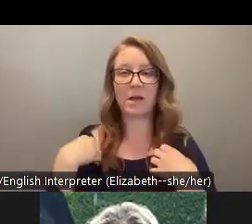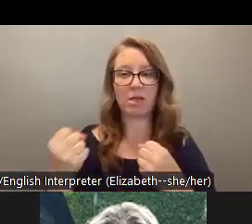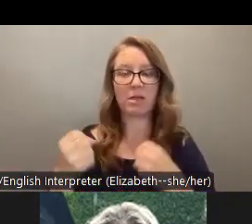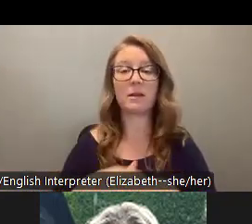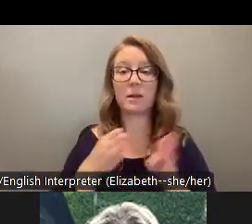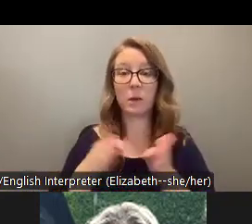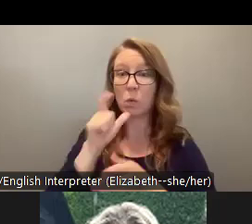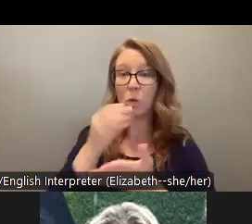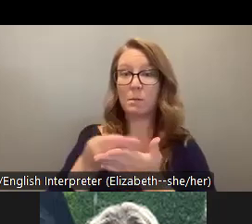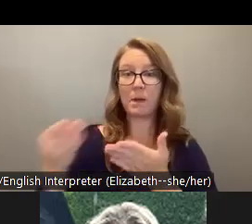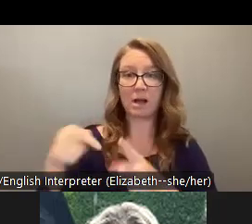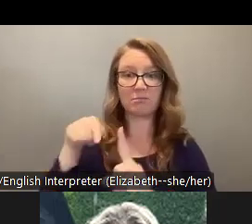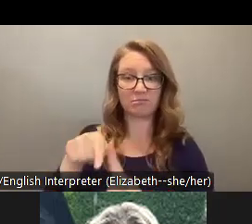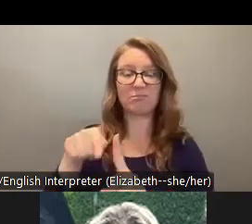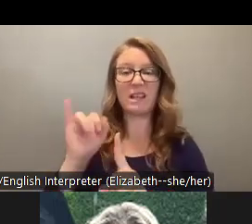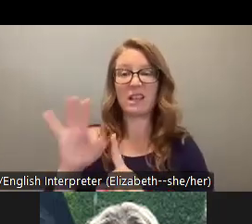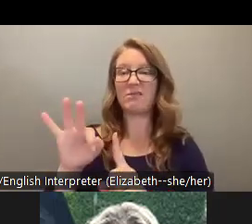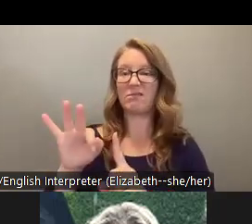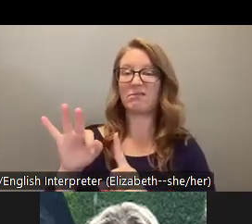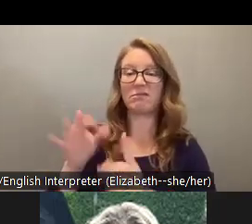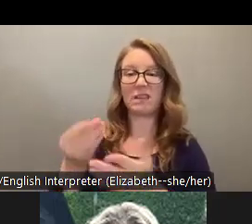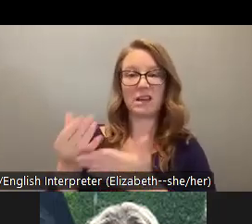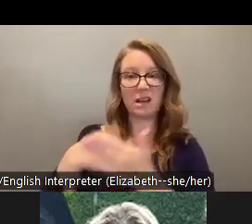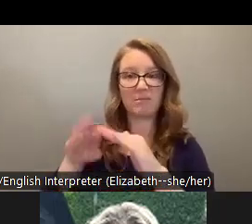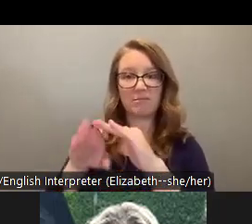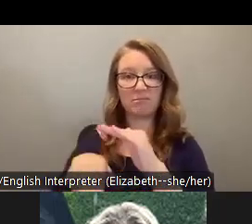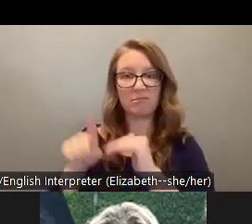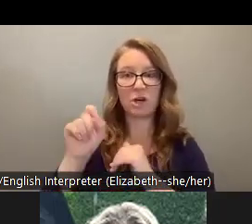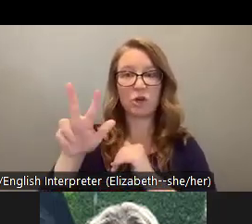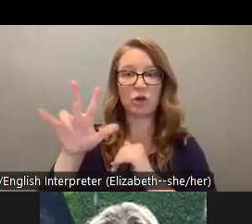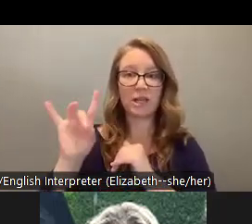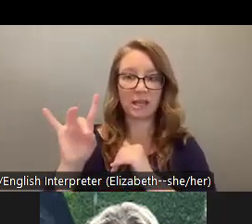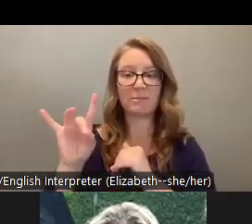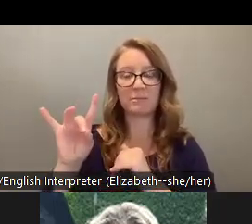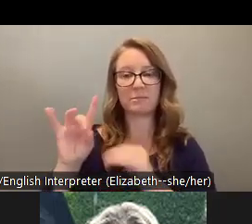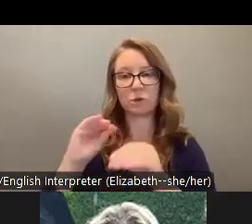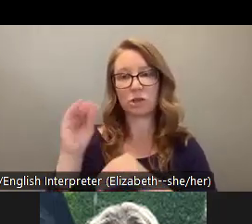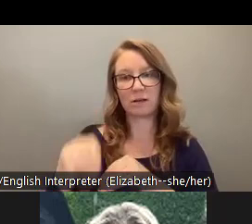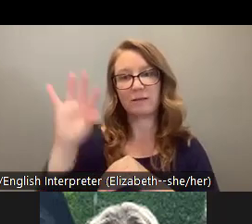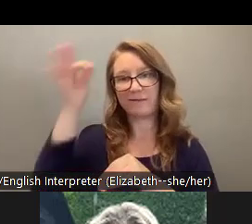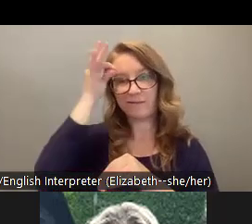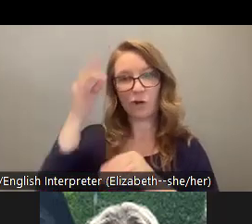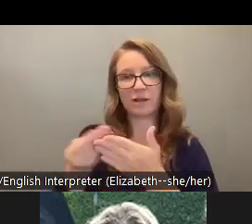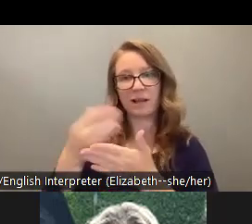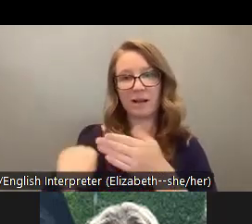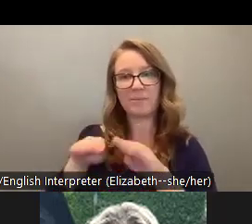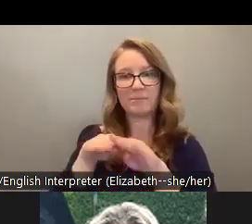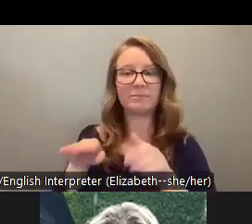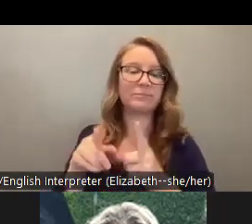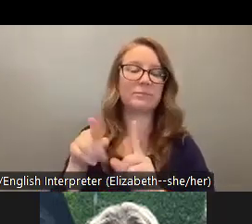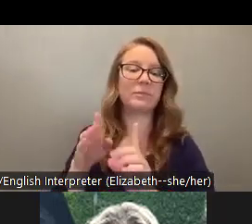who purchase a QHPA whose income is at or below 138% of the FPL. So this is again the option that was